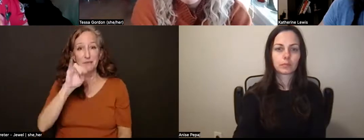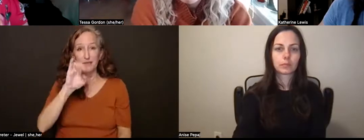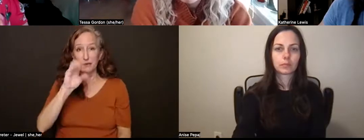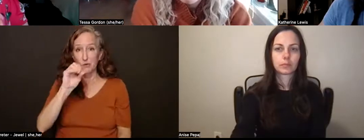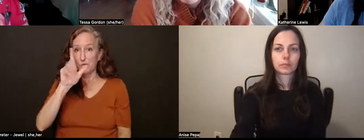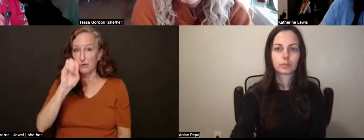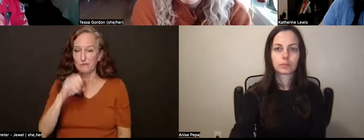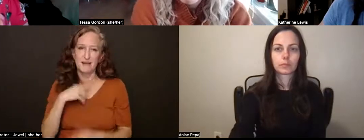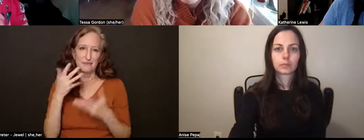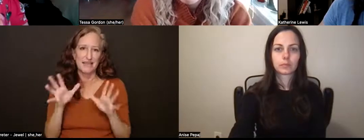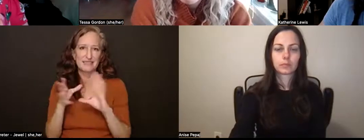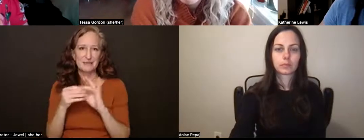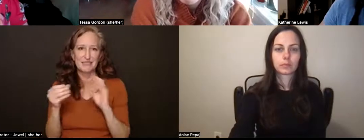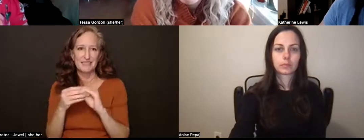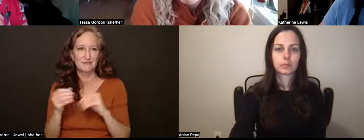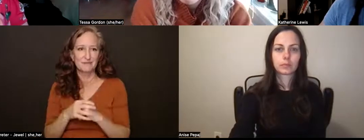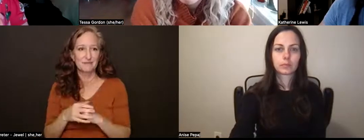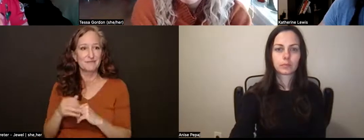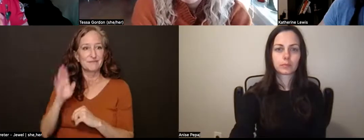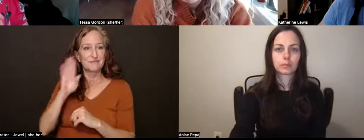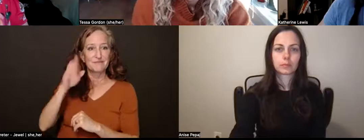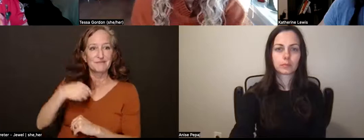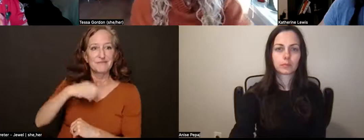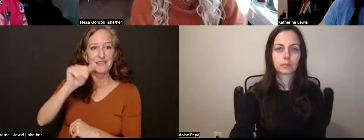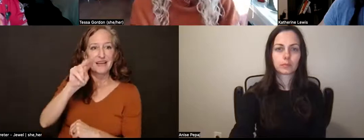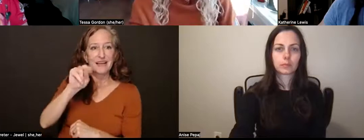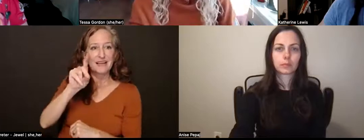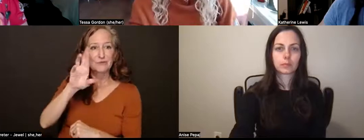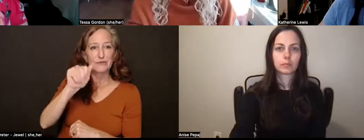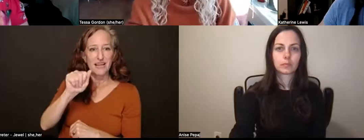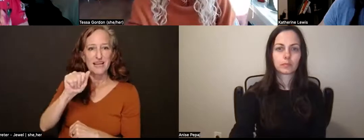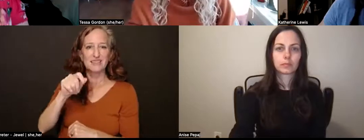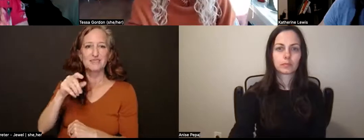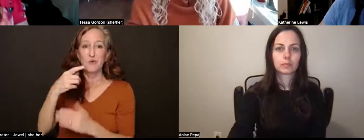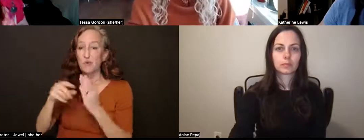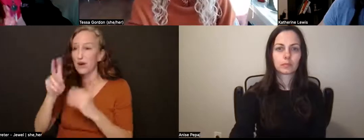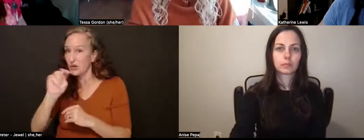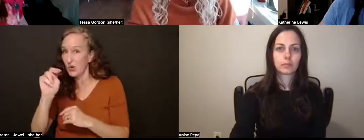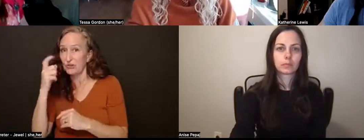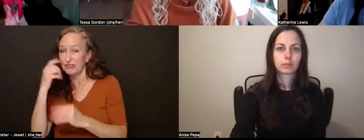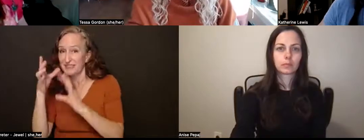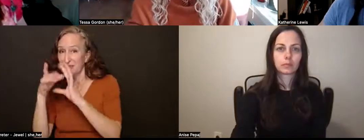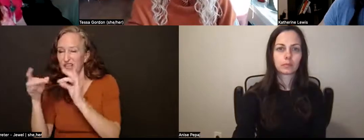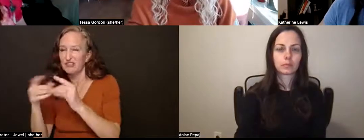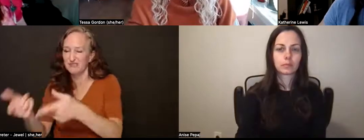speaking. This is Andrea, and I'm gonna pick up where Nichole just left off. So for